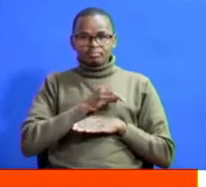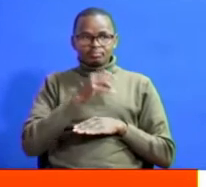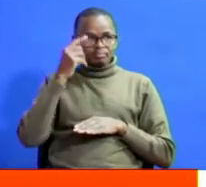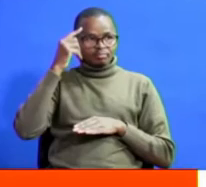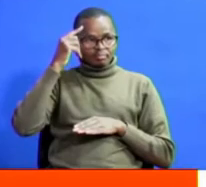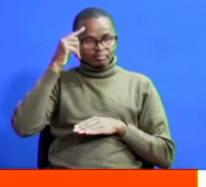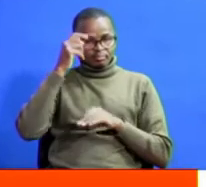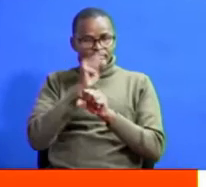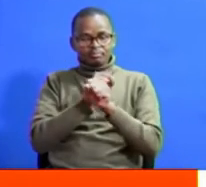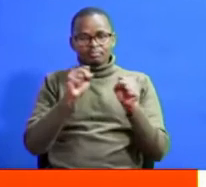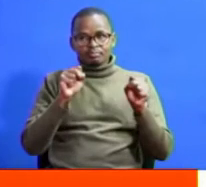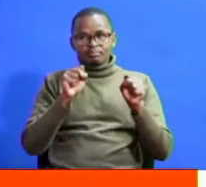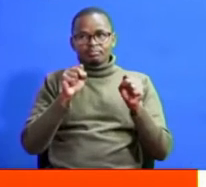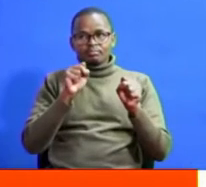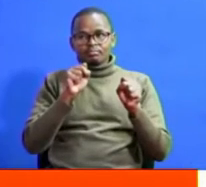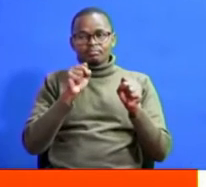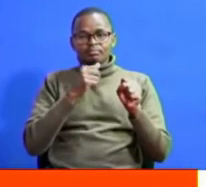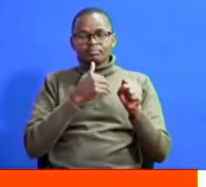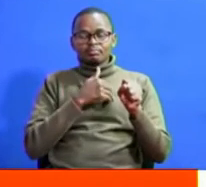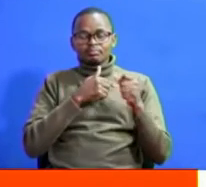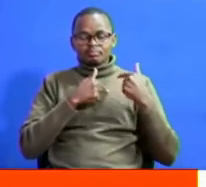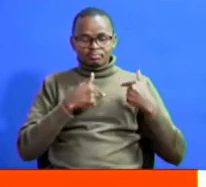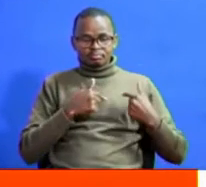the president had the sole